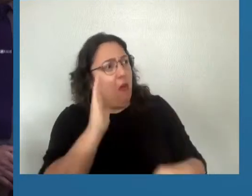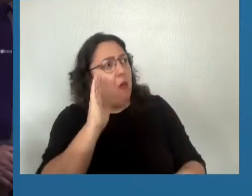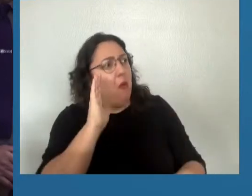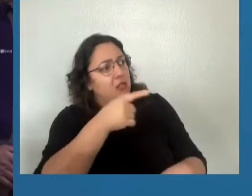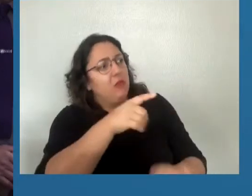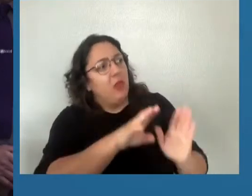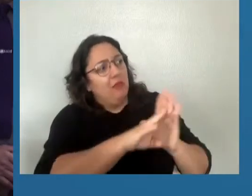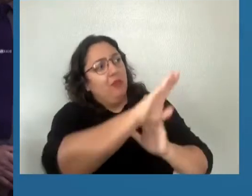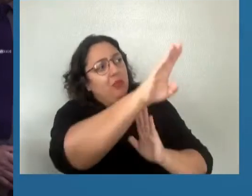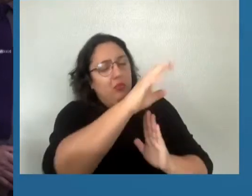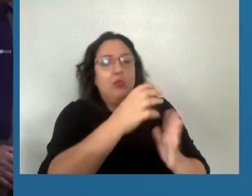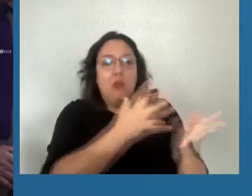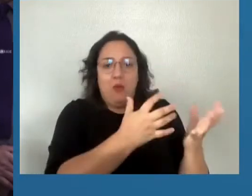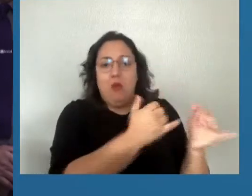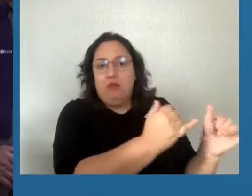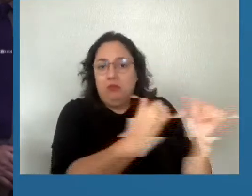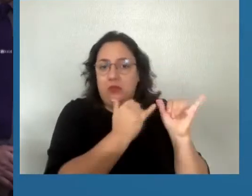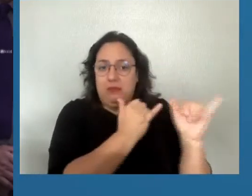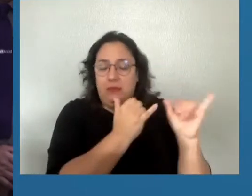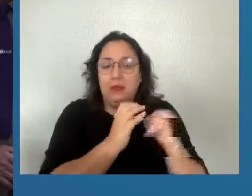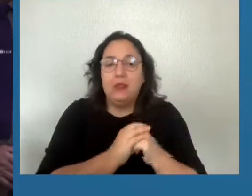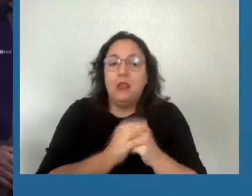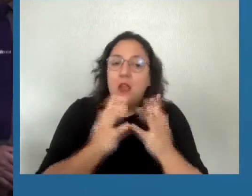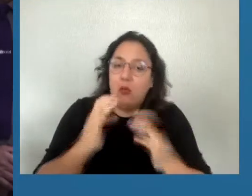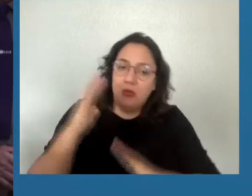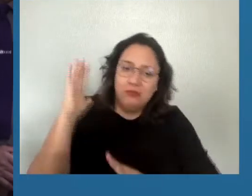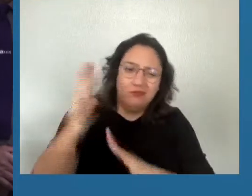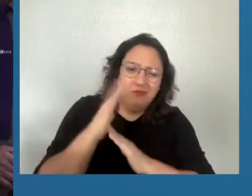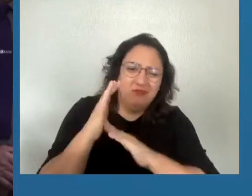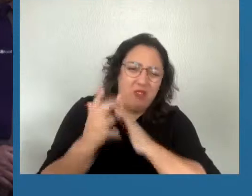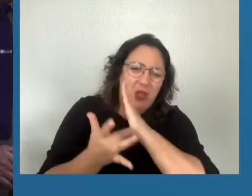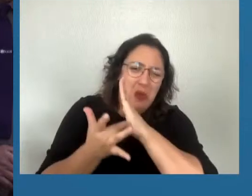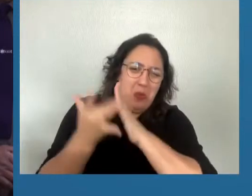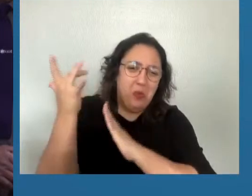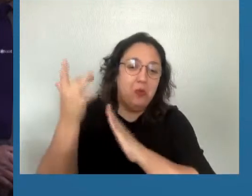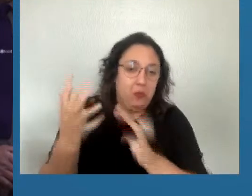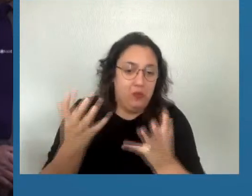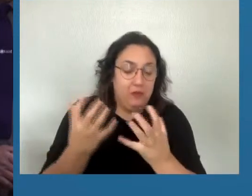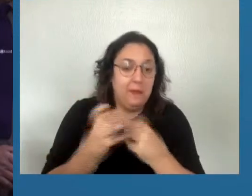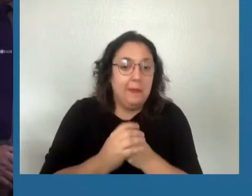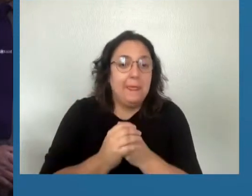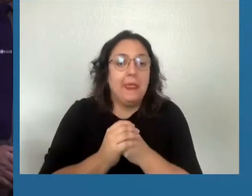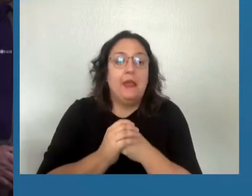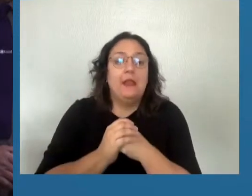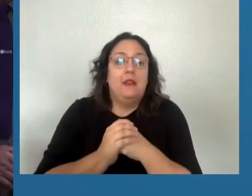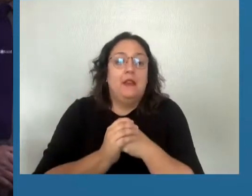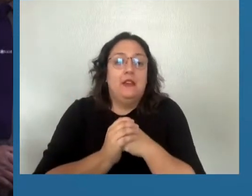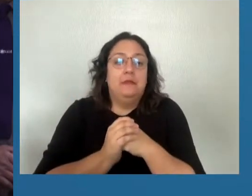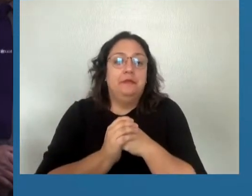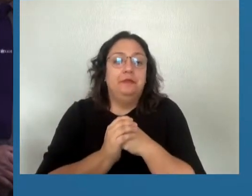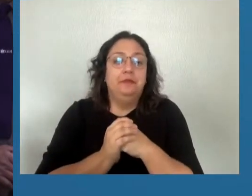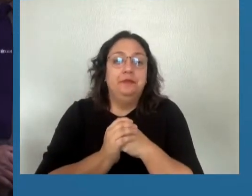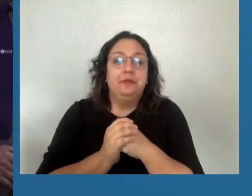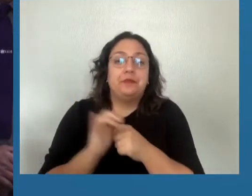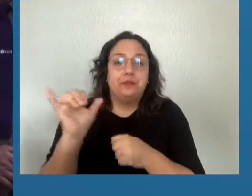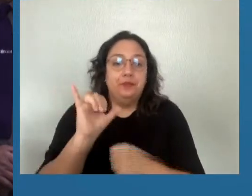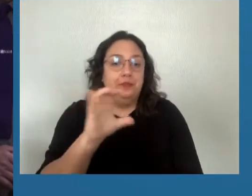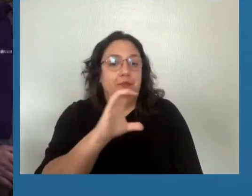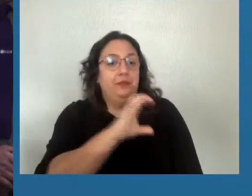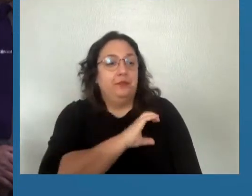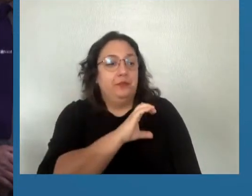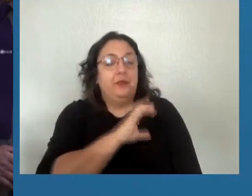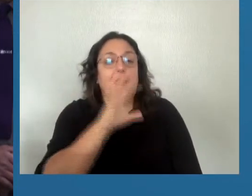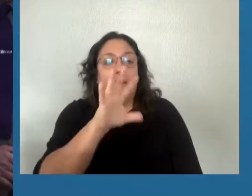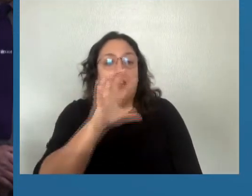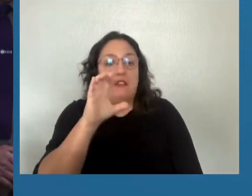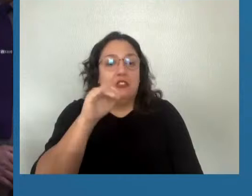the best-in-class technology available here. I also want to provide the sheriff with $500,000 for